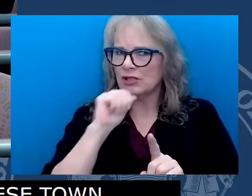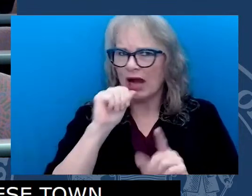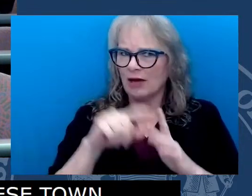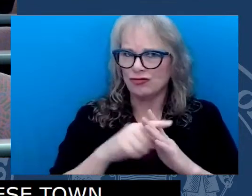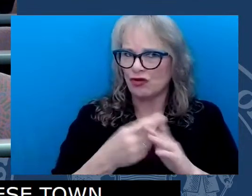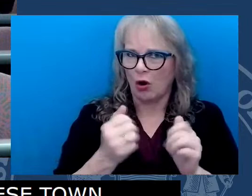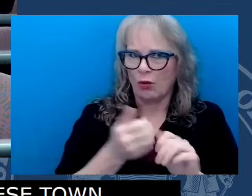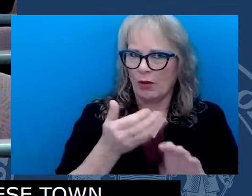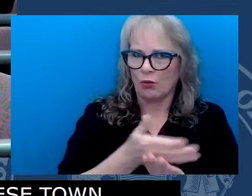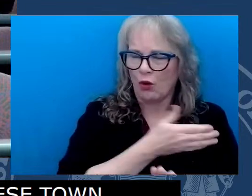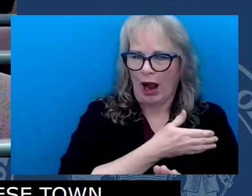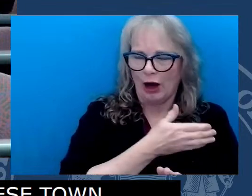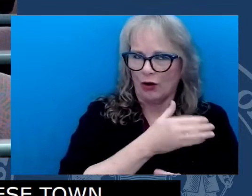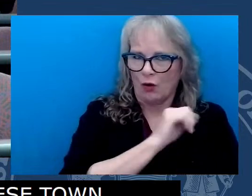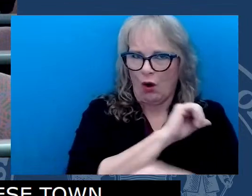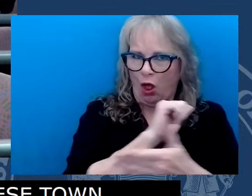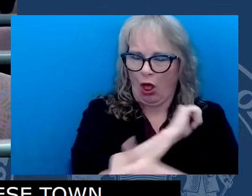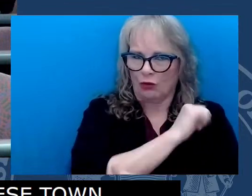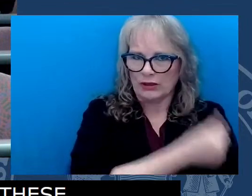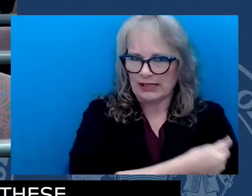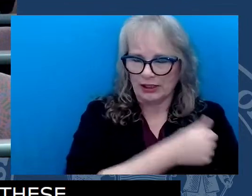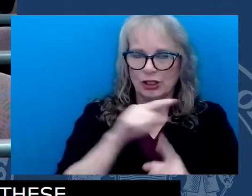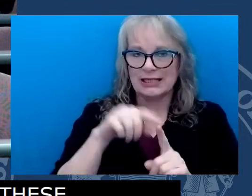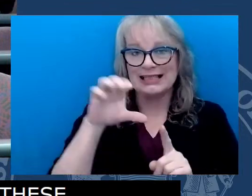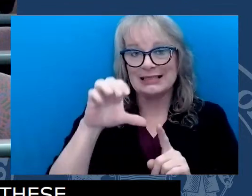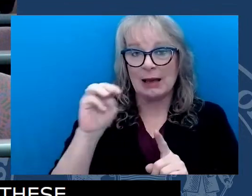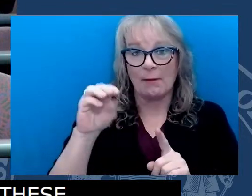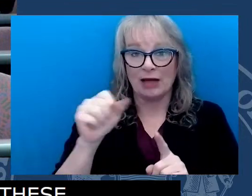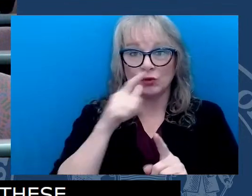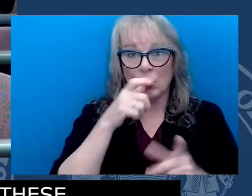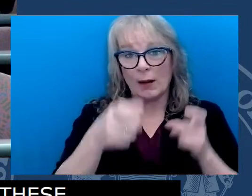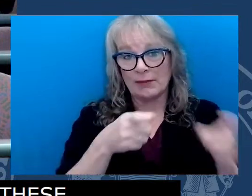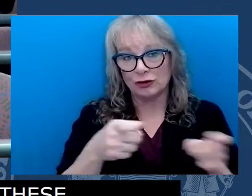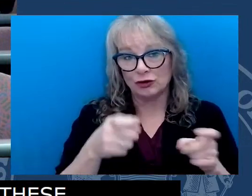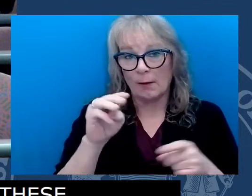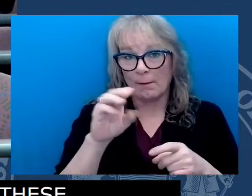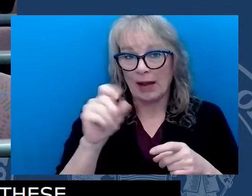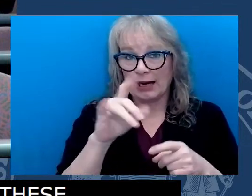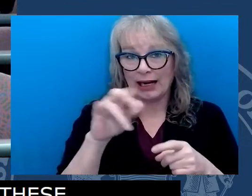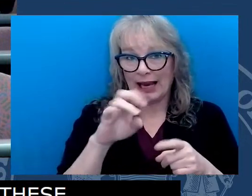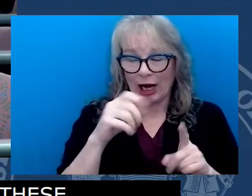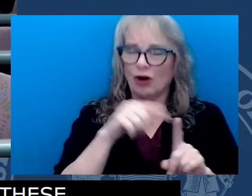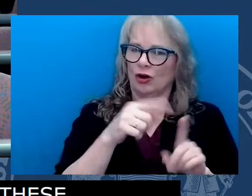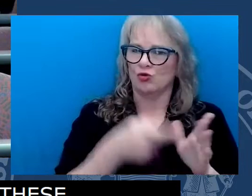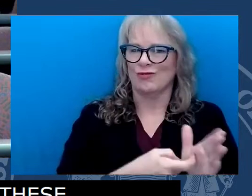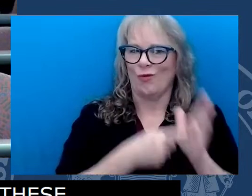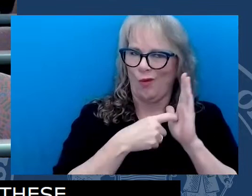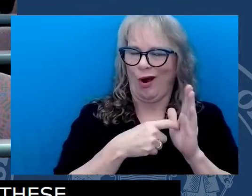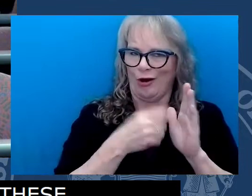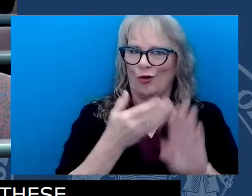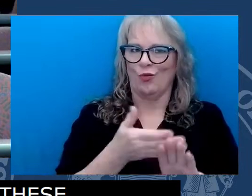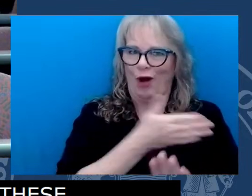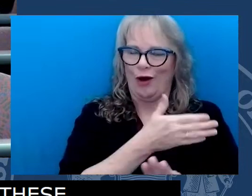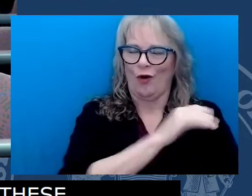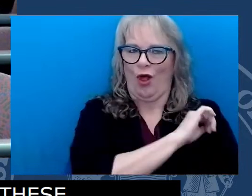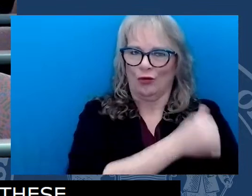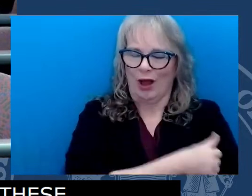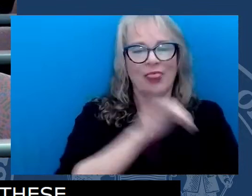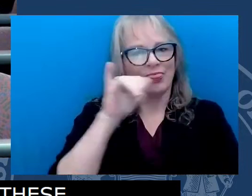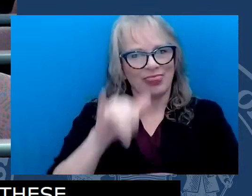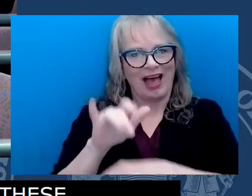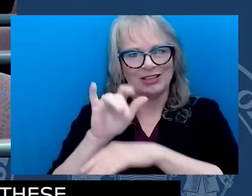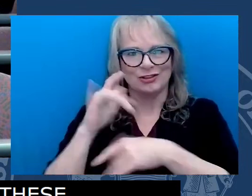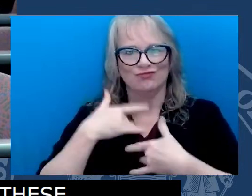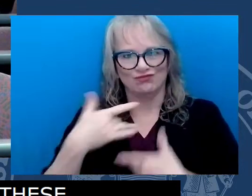authorizations. CMS, who administers Medicare, they are requiring these prior authorization. It is the trend that Medicare is